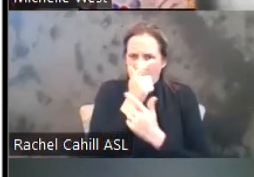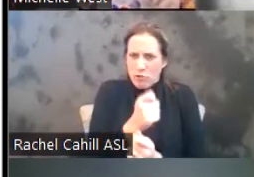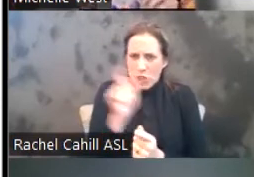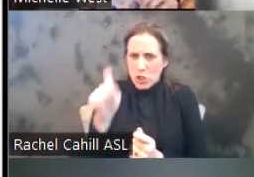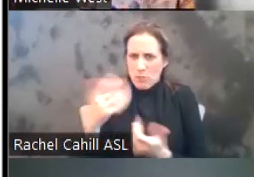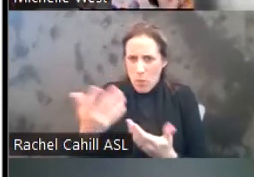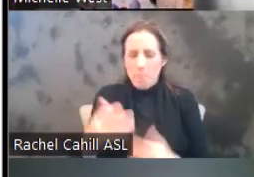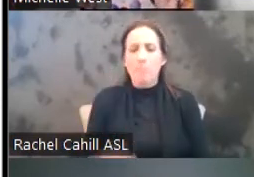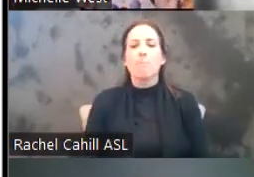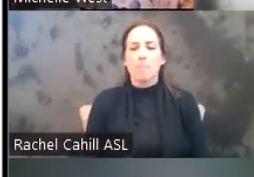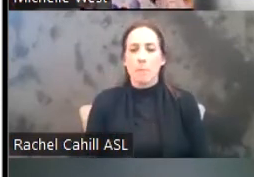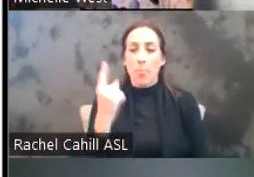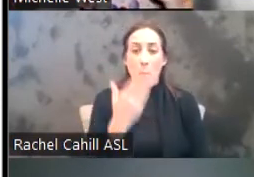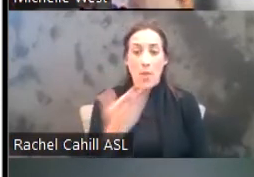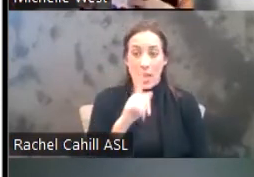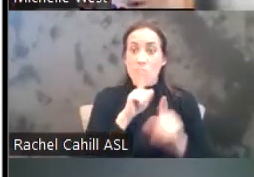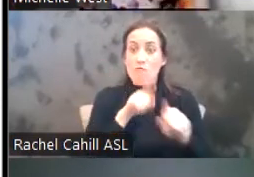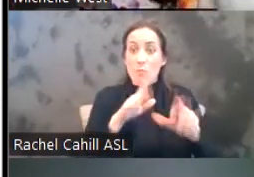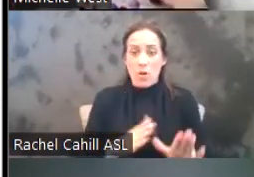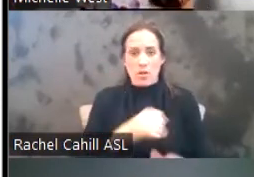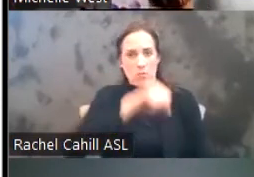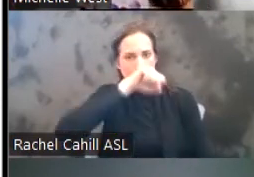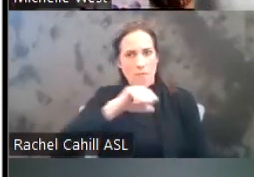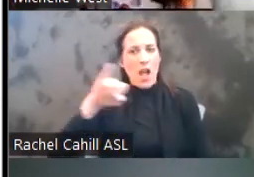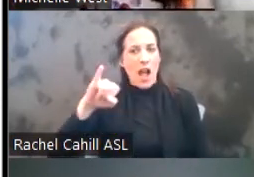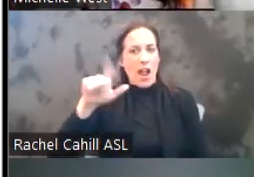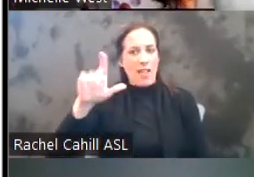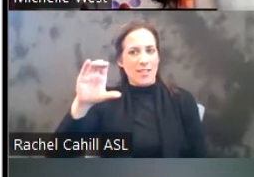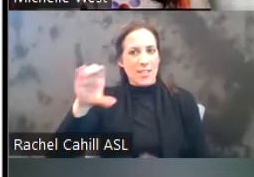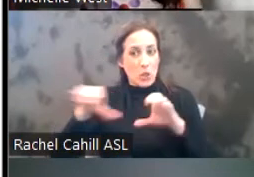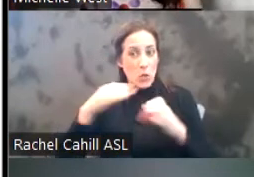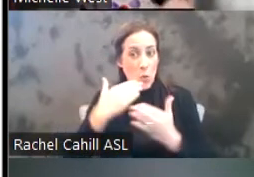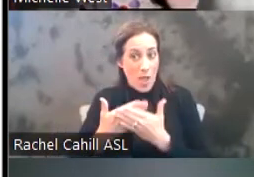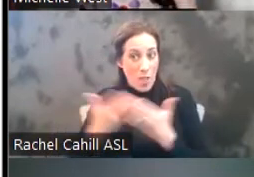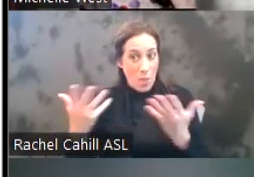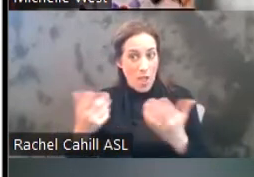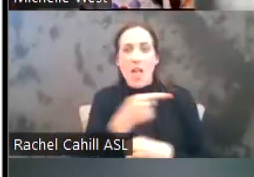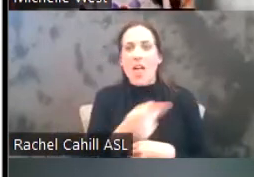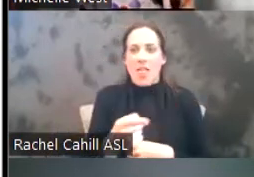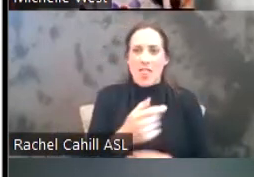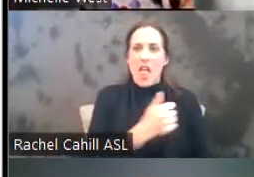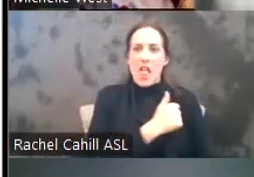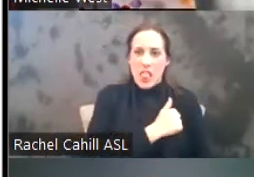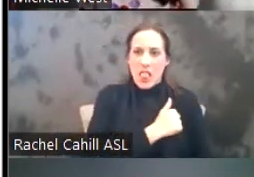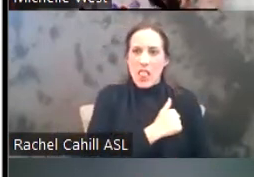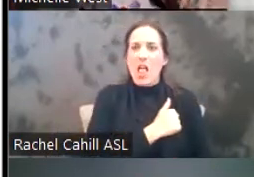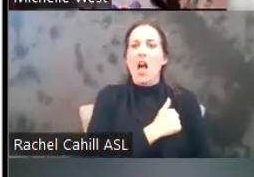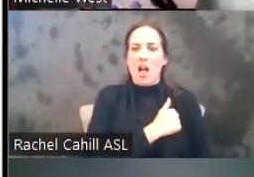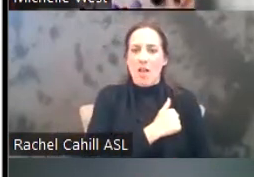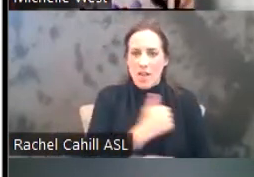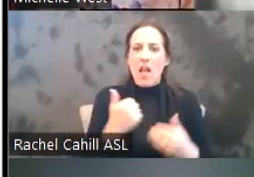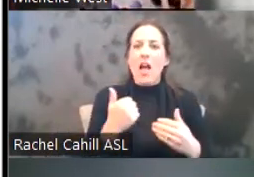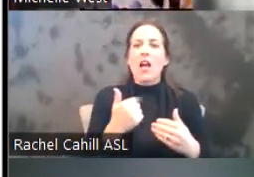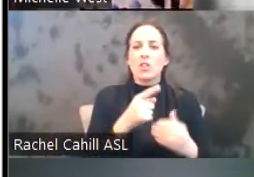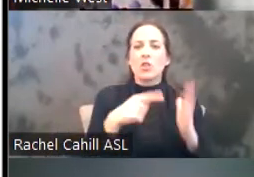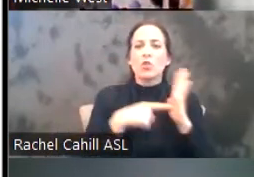One thing that reporters really like that we centers do really well is they like gaps in services. They love to cover gaps